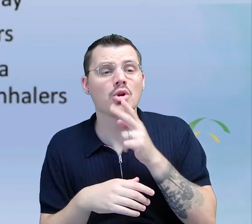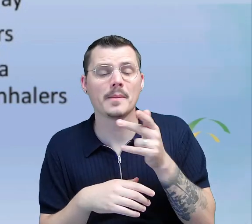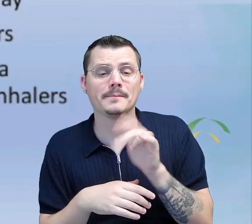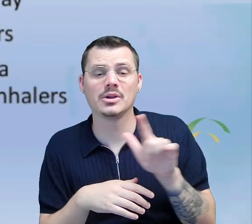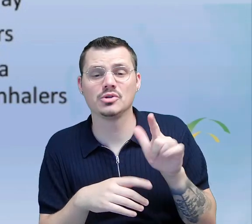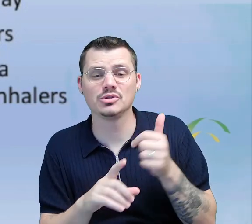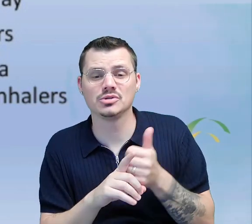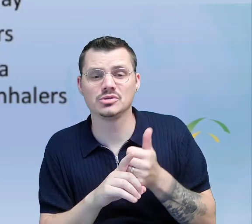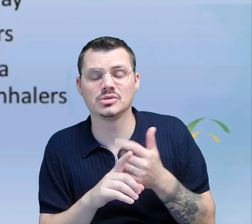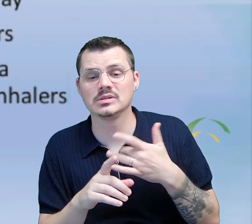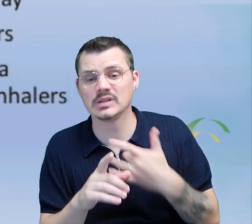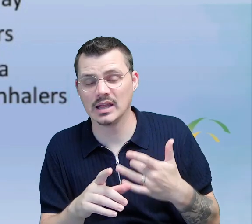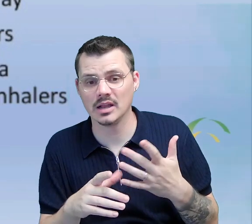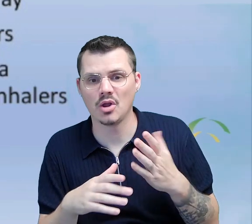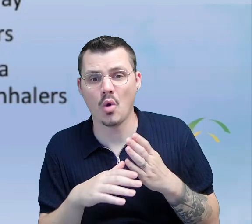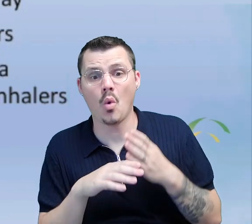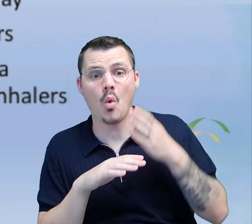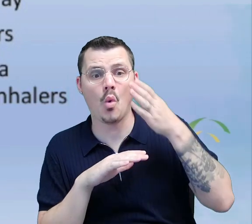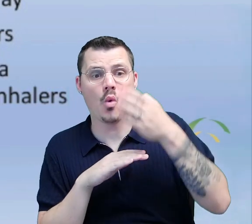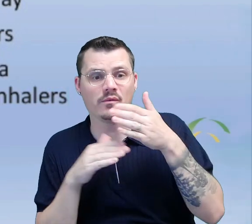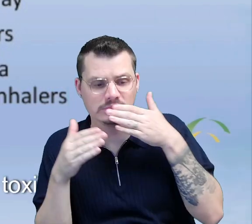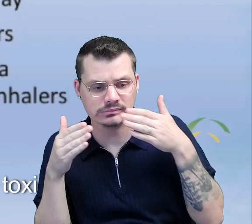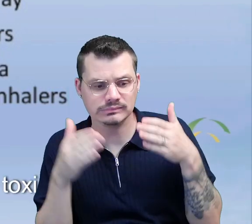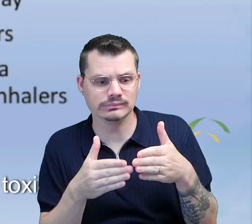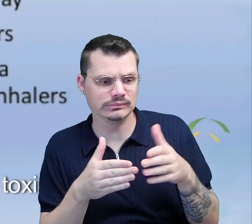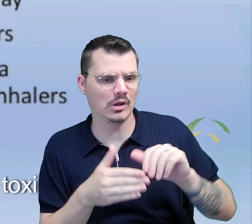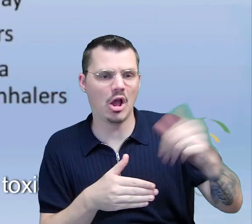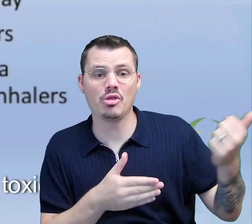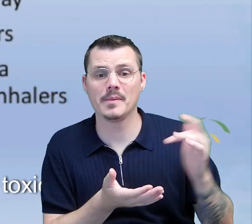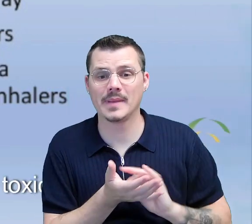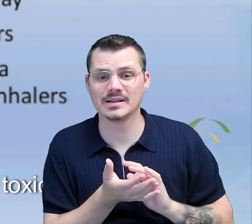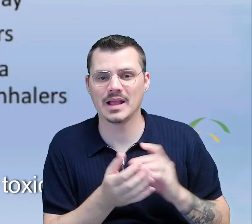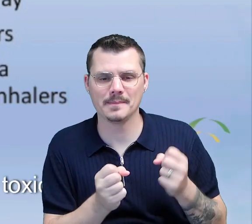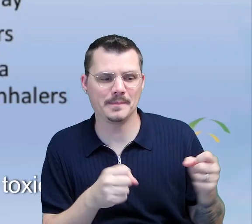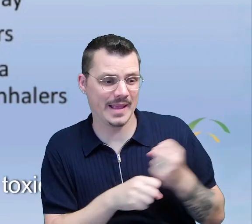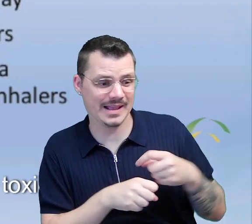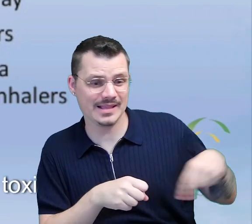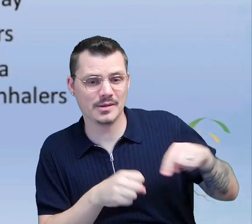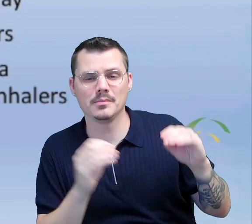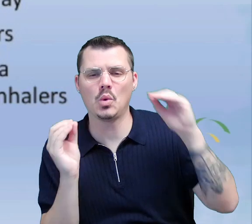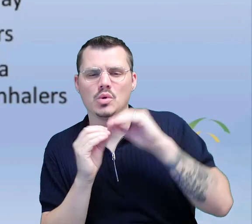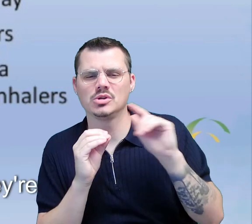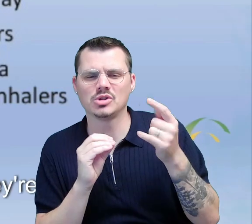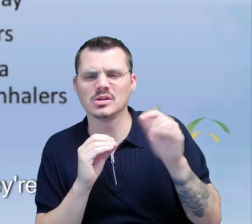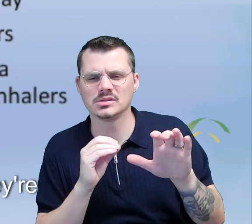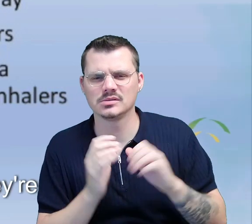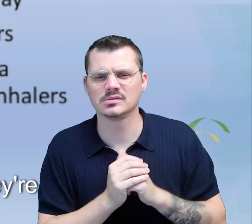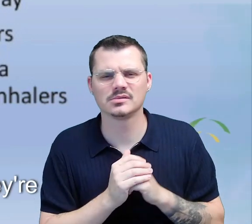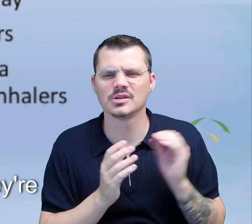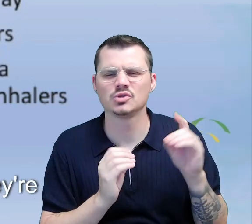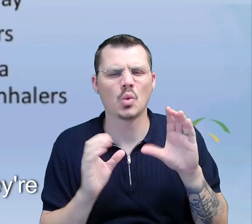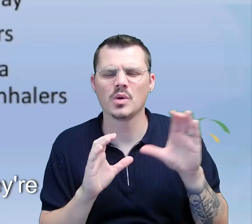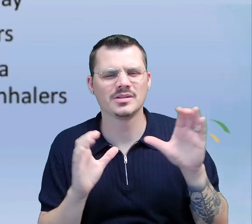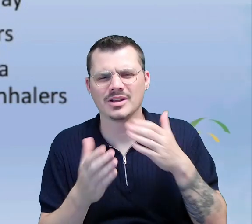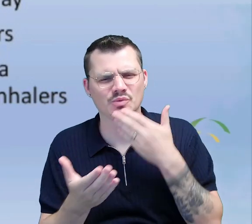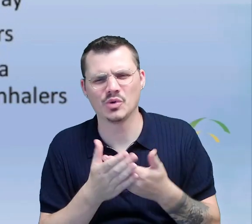pills very commonly overconcentrate other medicines and make them more toxic. And nobody does very